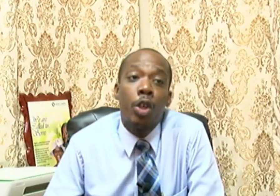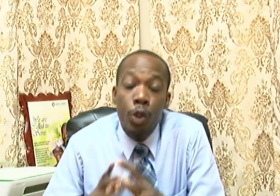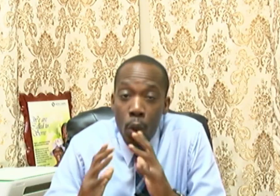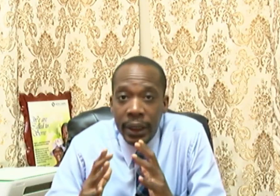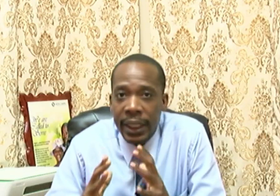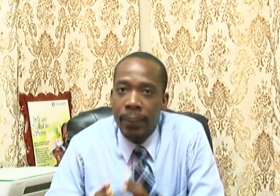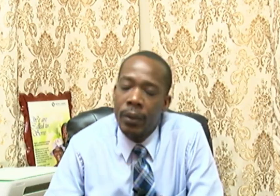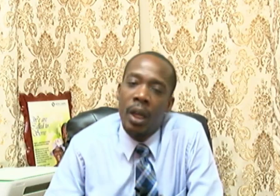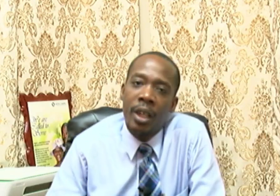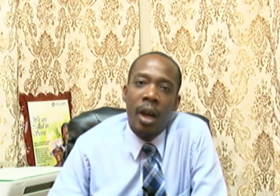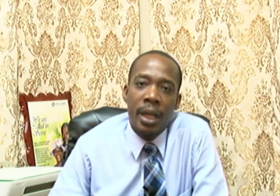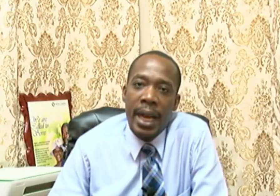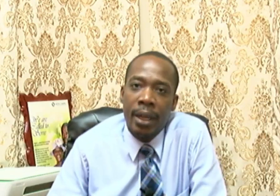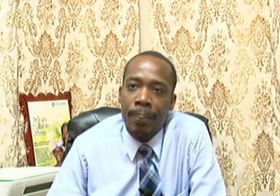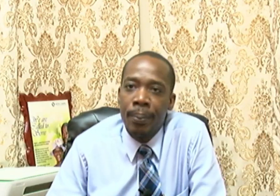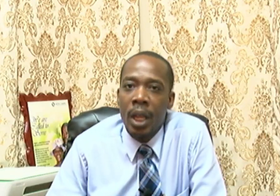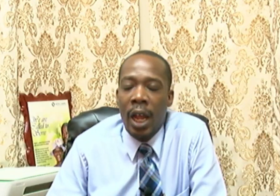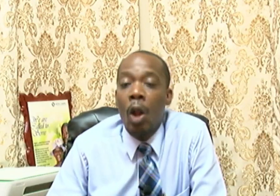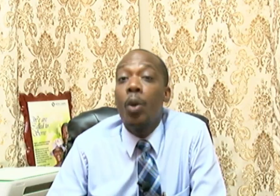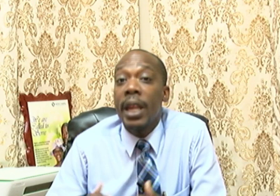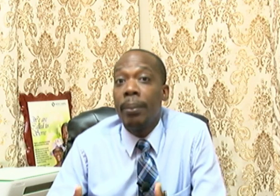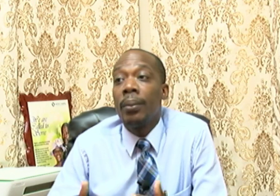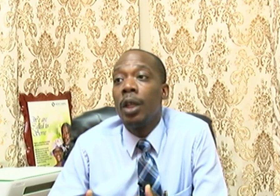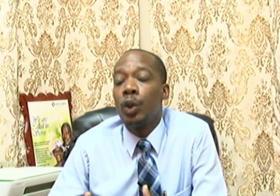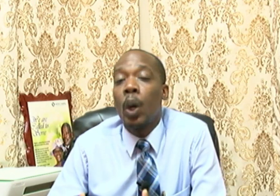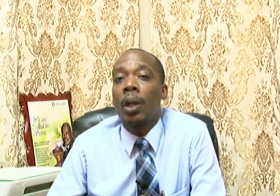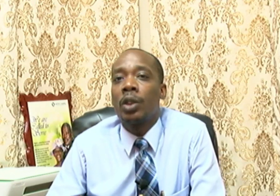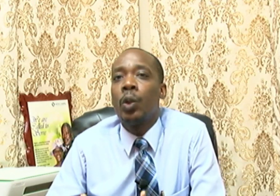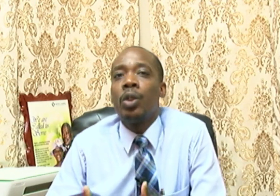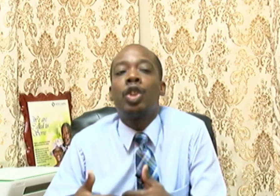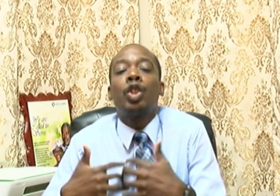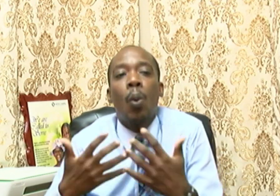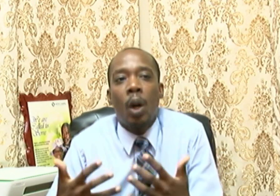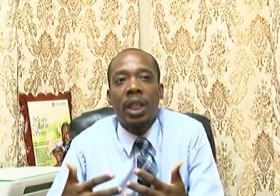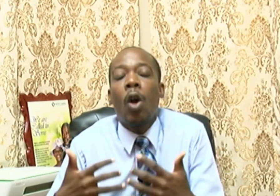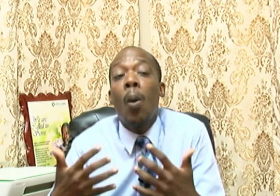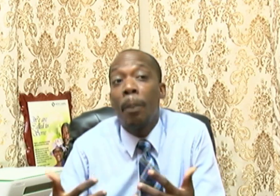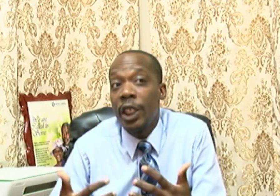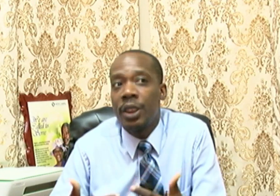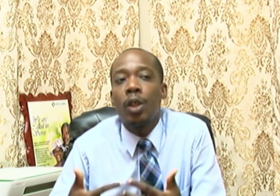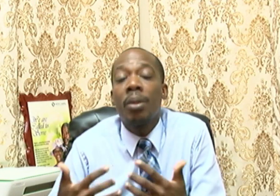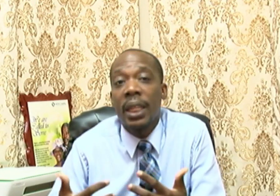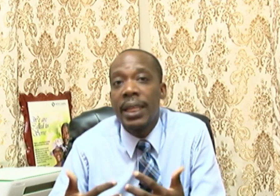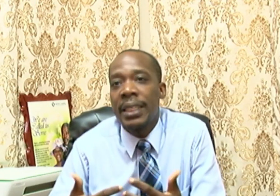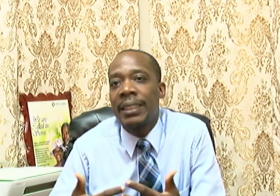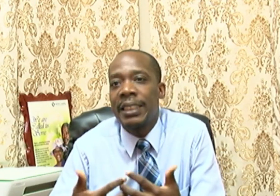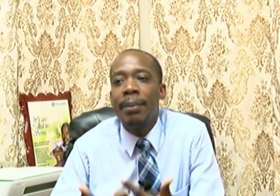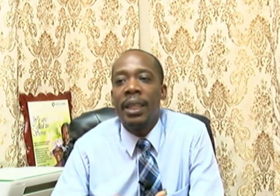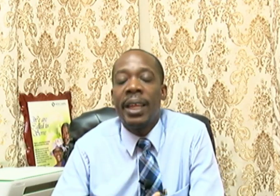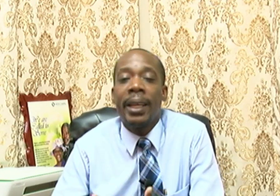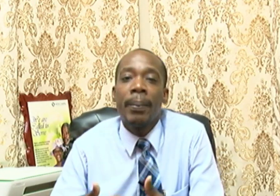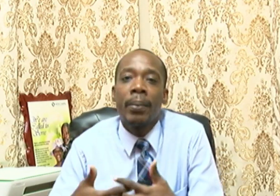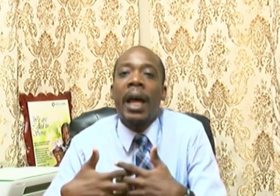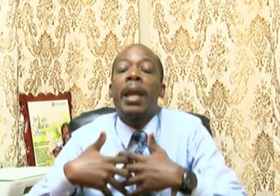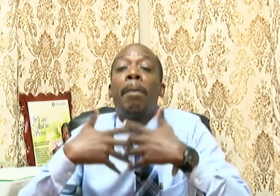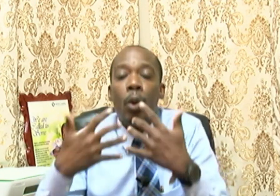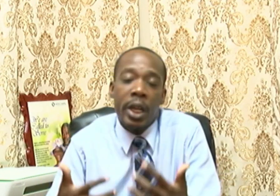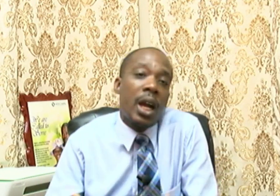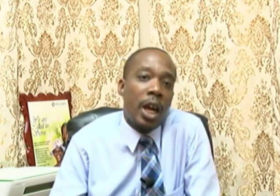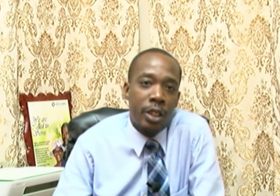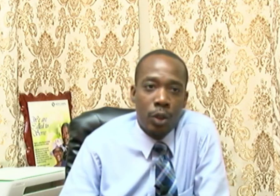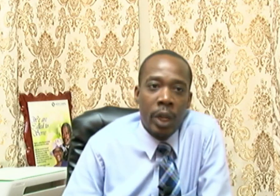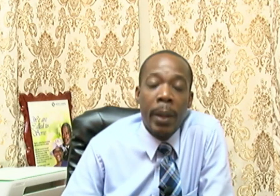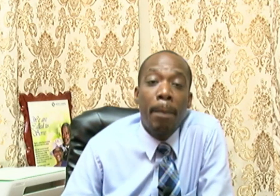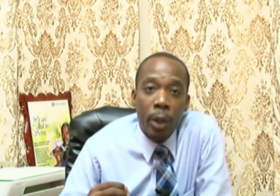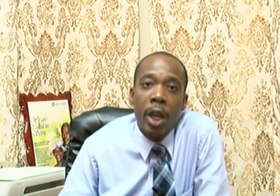Amen. But unity, on the other hand, allowed them to somewhat accomplish some things that seemingly that they put